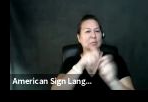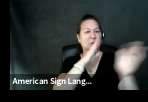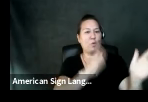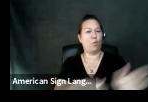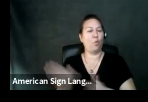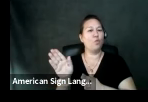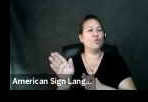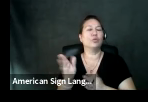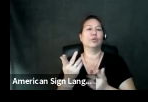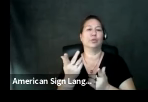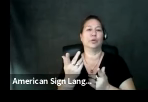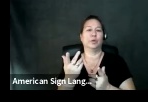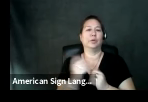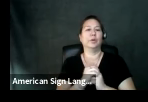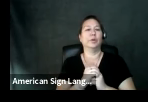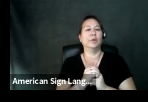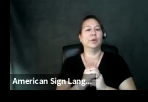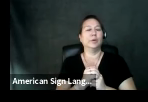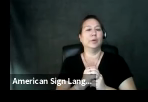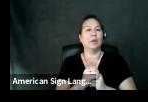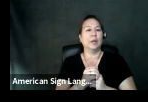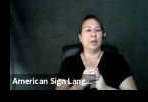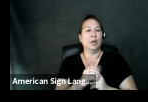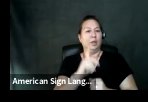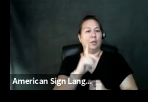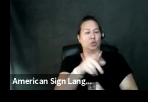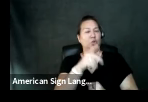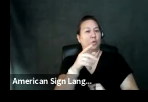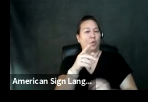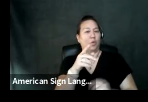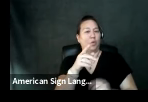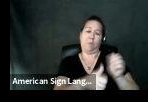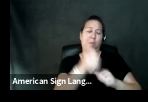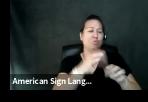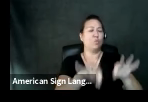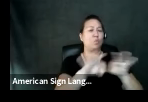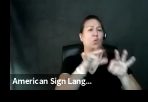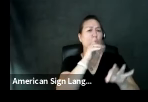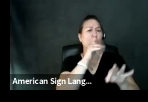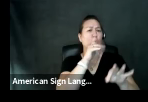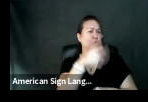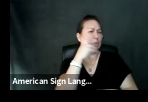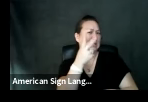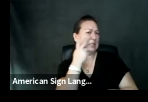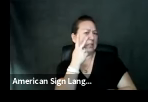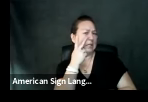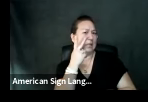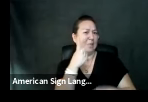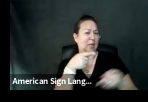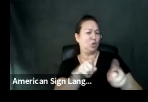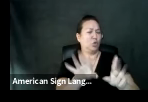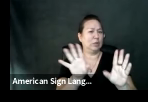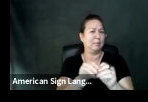goes into. But first of all, who will I see at my child's IEP? So by law, we are required to